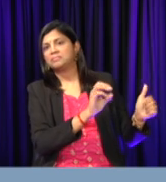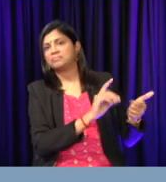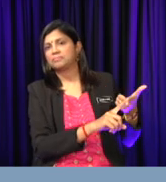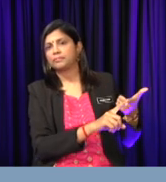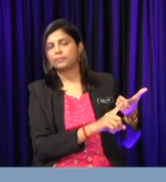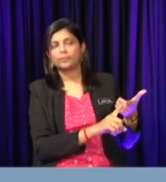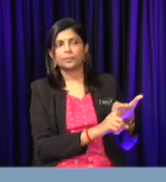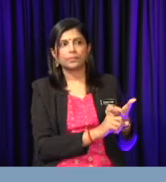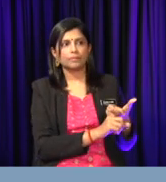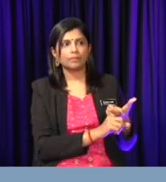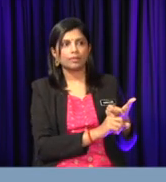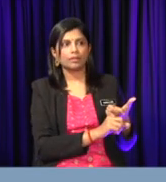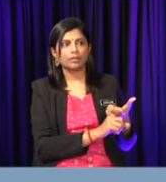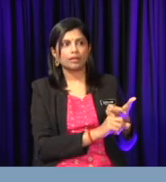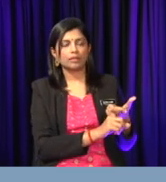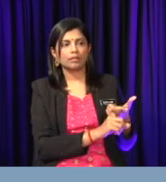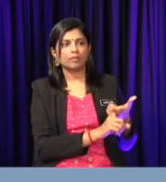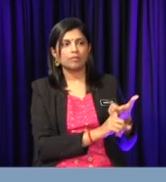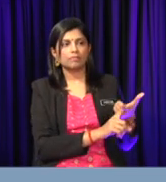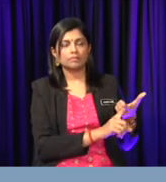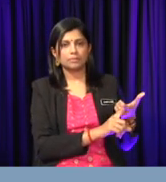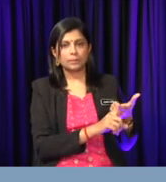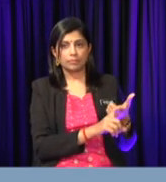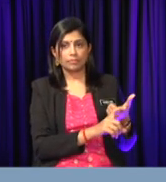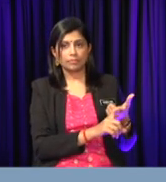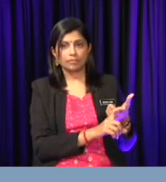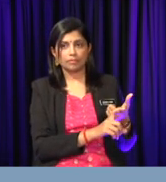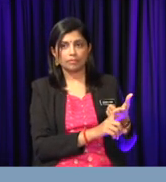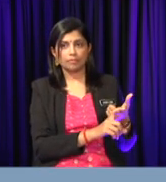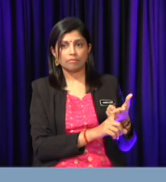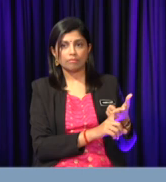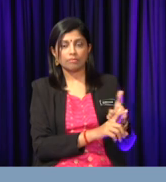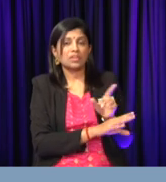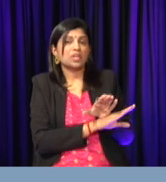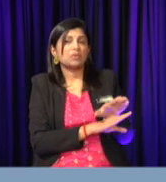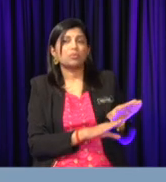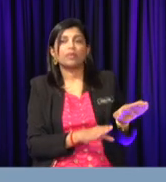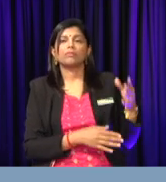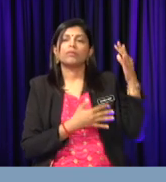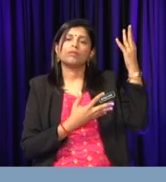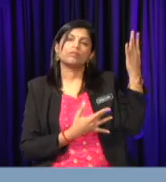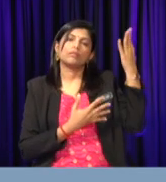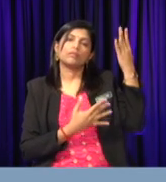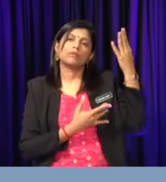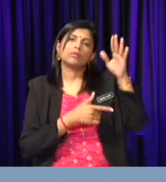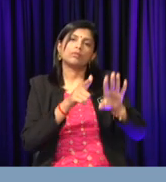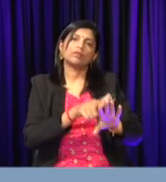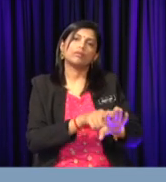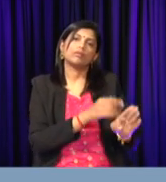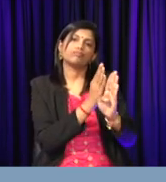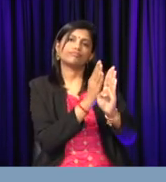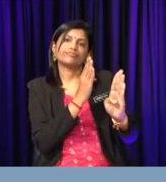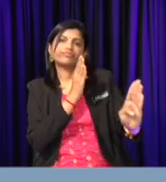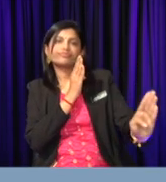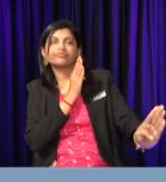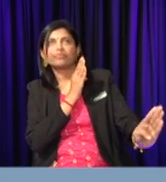shopping, if you go like, you buy stuff through online, you don't have to wait in a long queue and everything. And